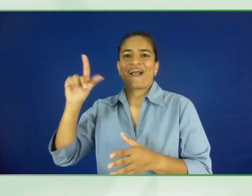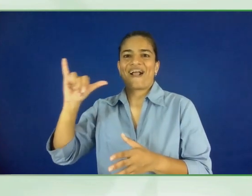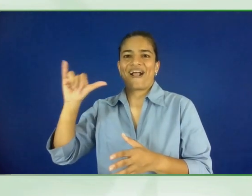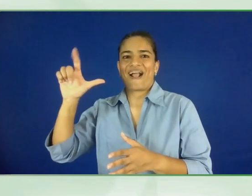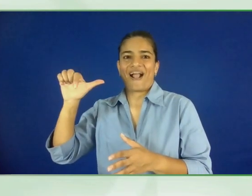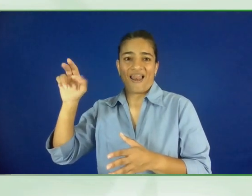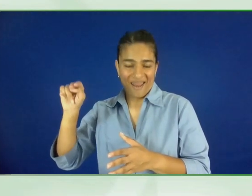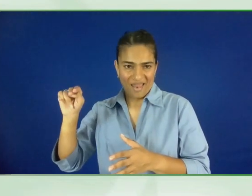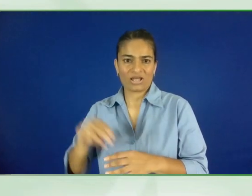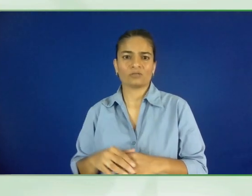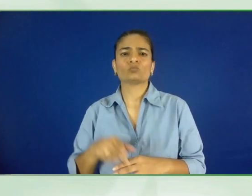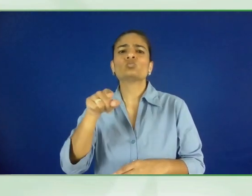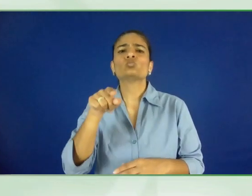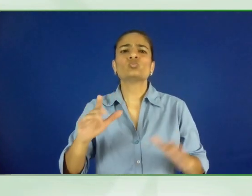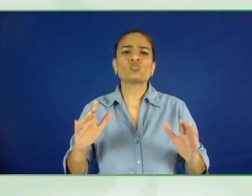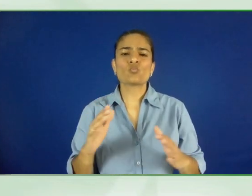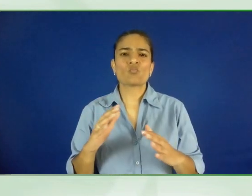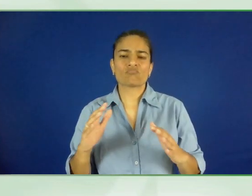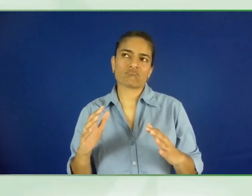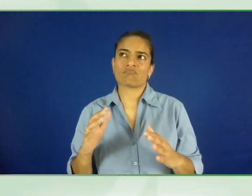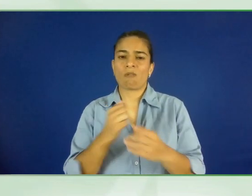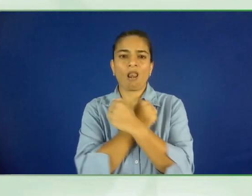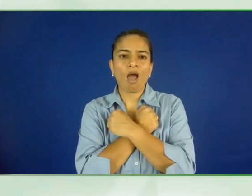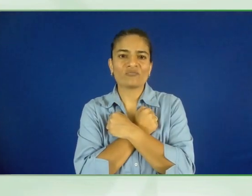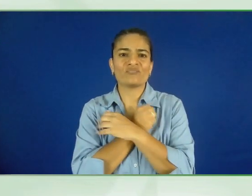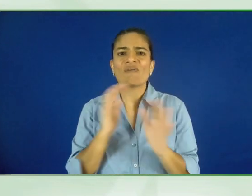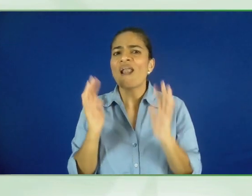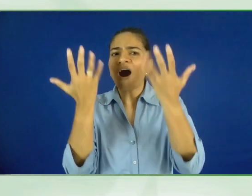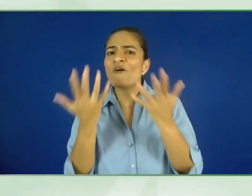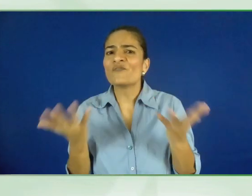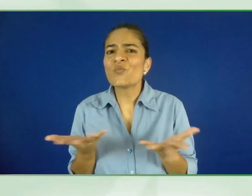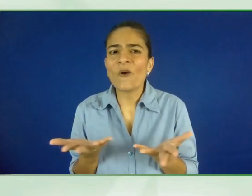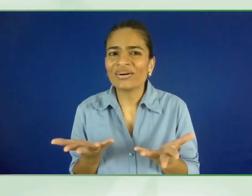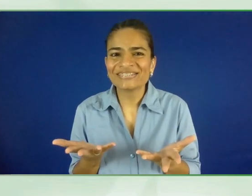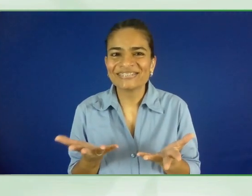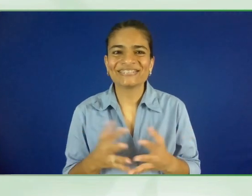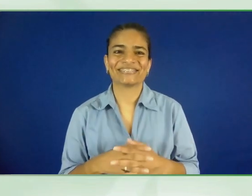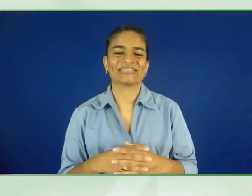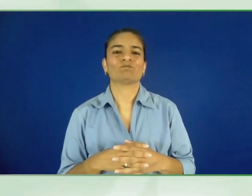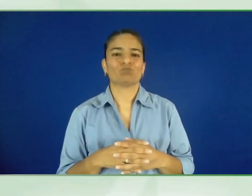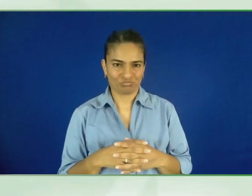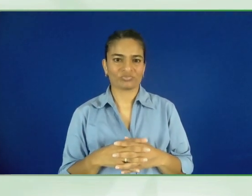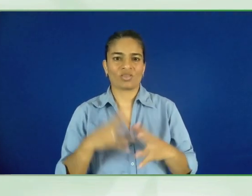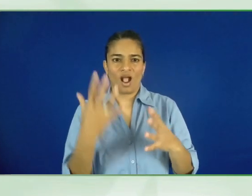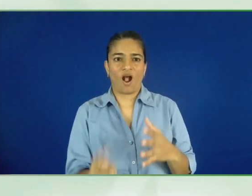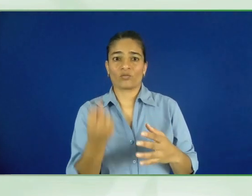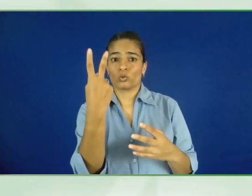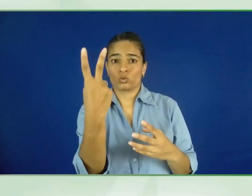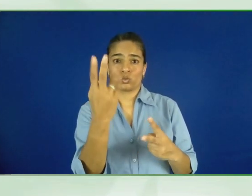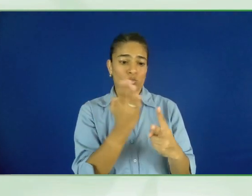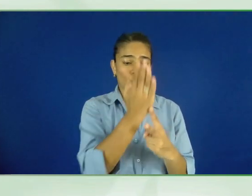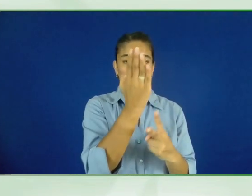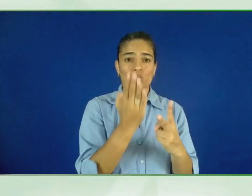life? You will have to visit my YouTube channel